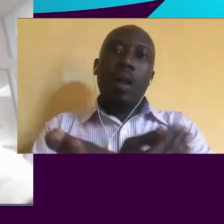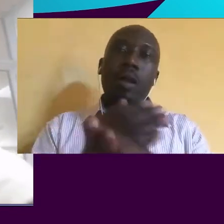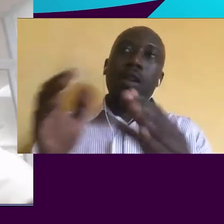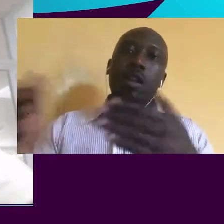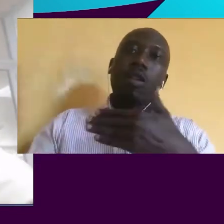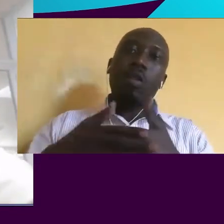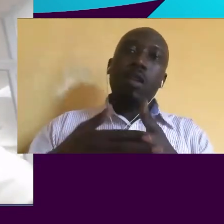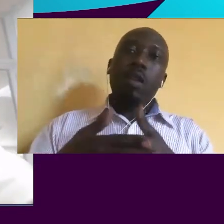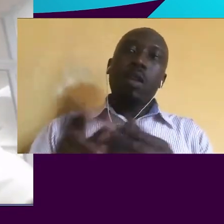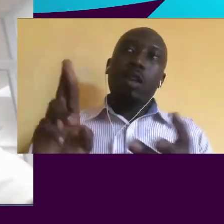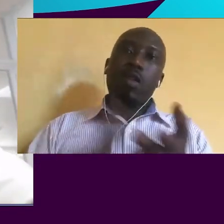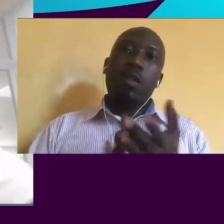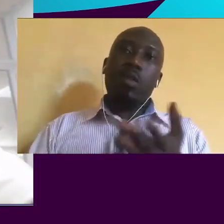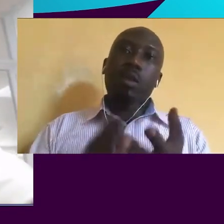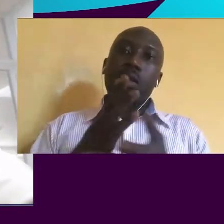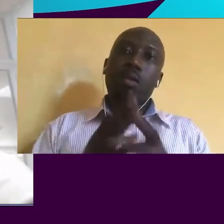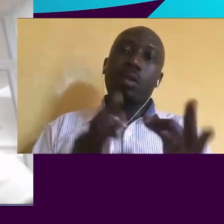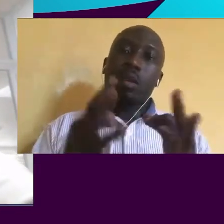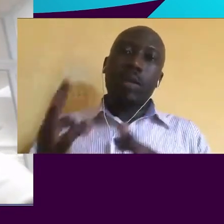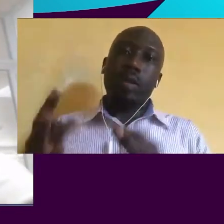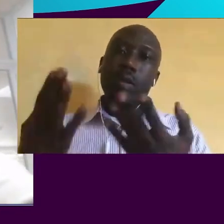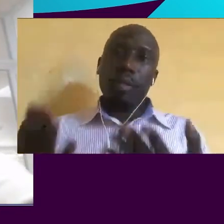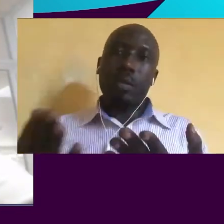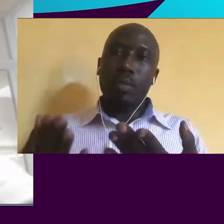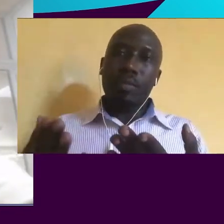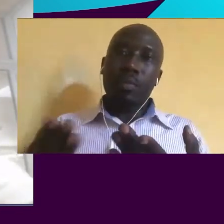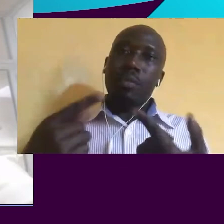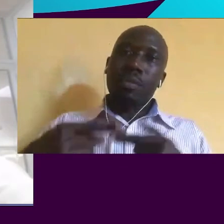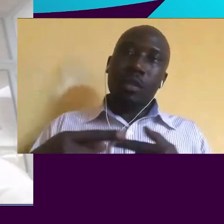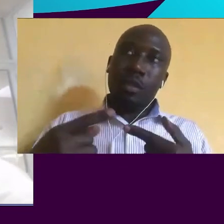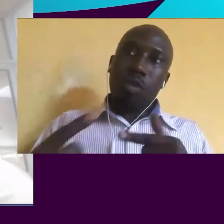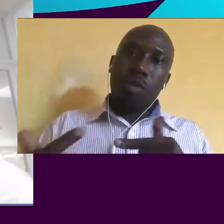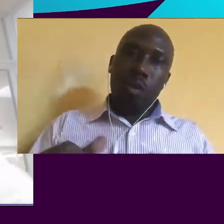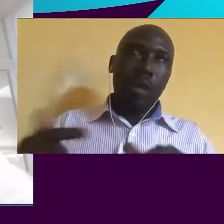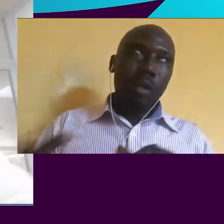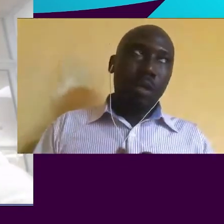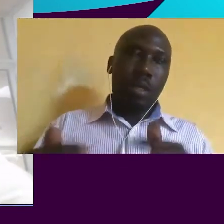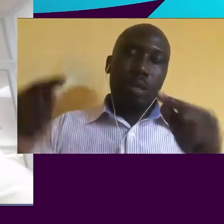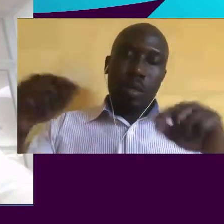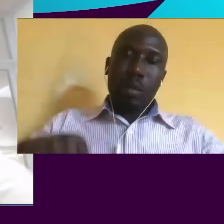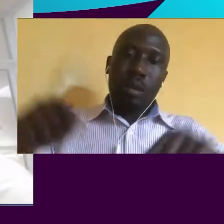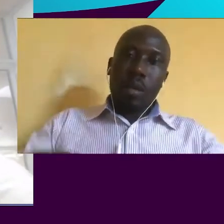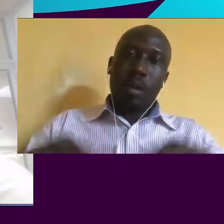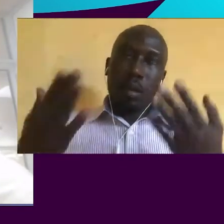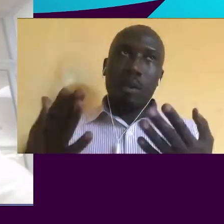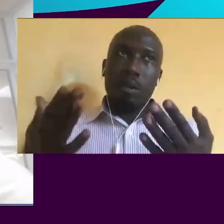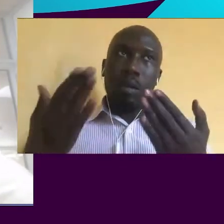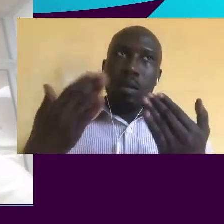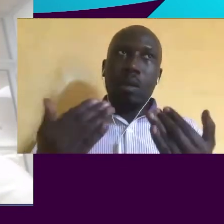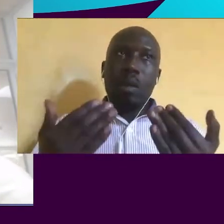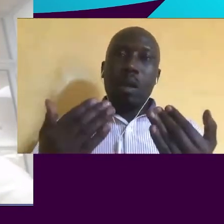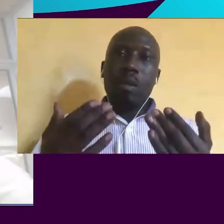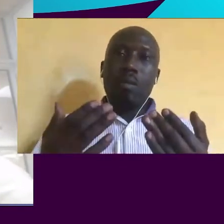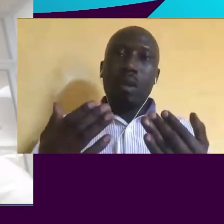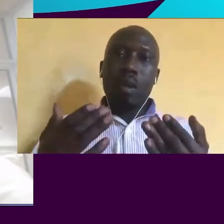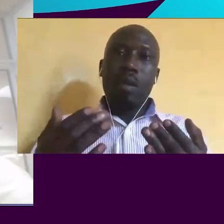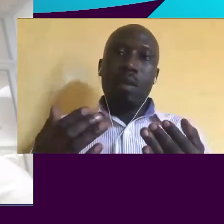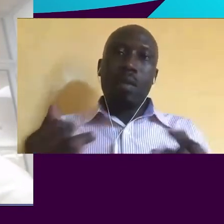things that were discussed today. I've been directed by my